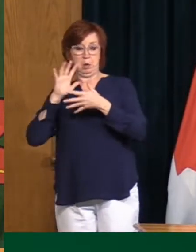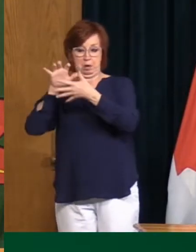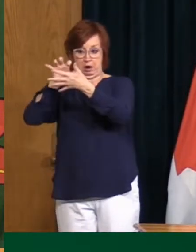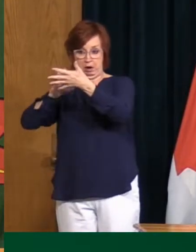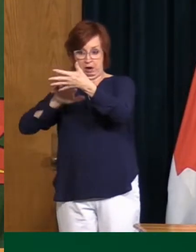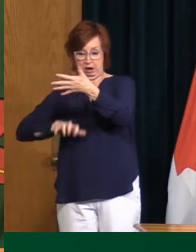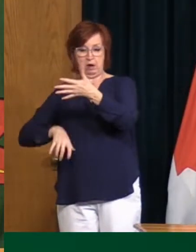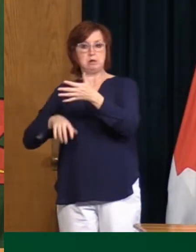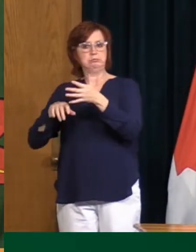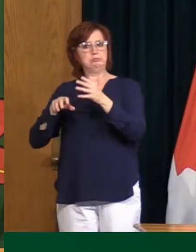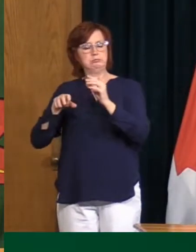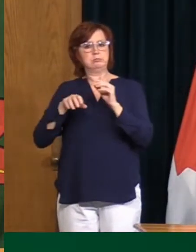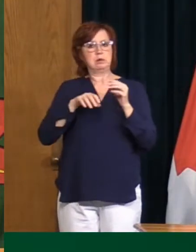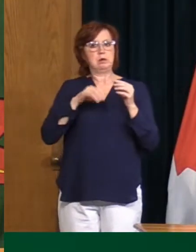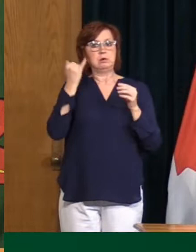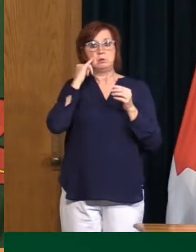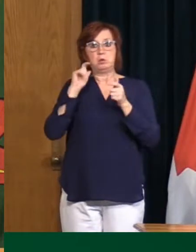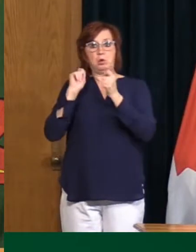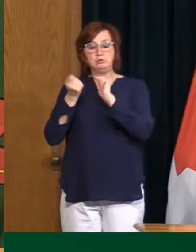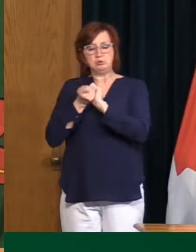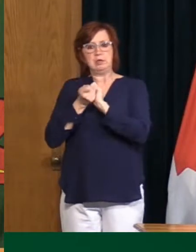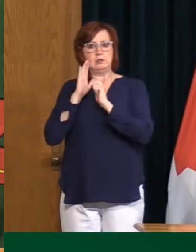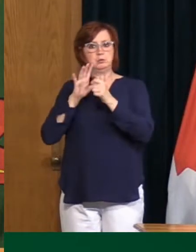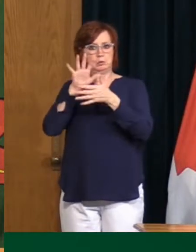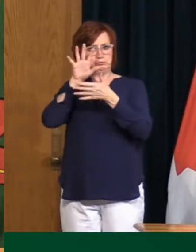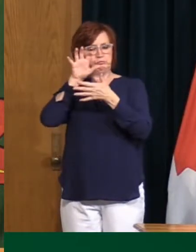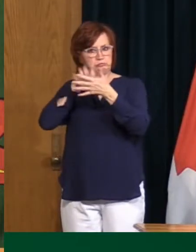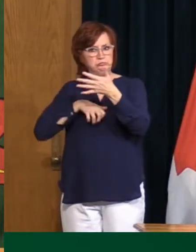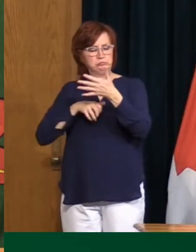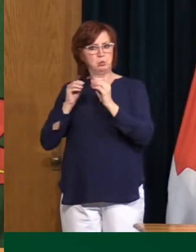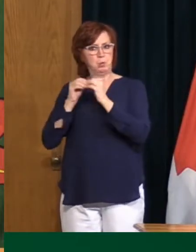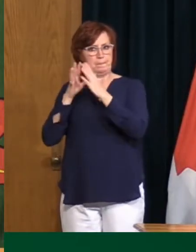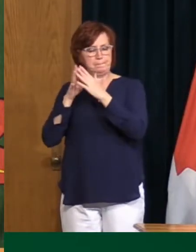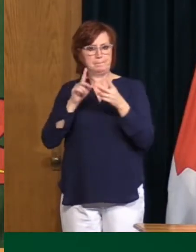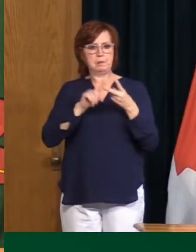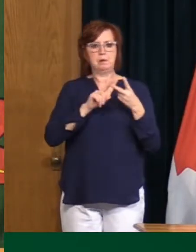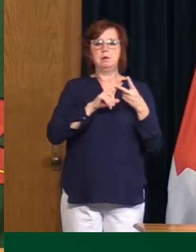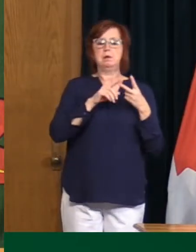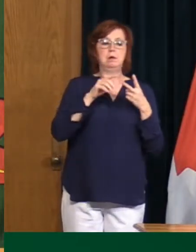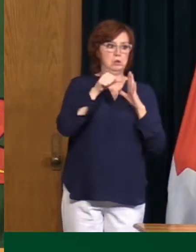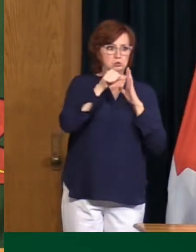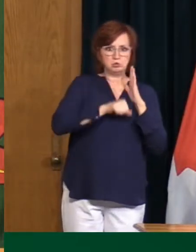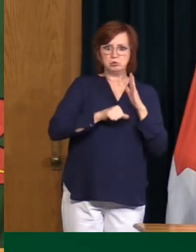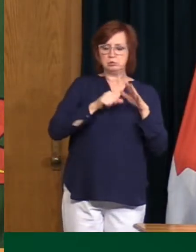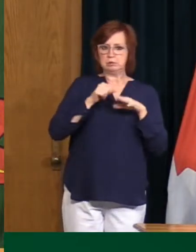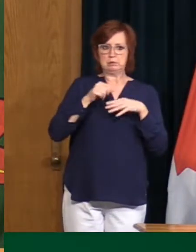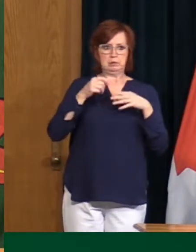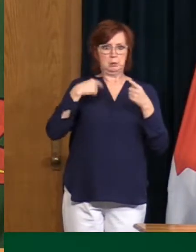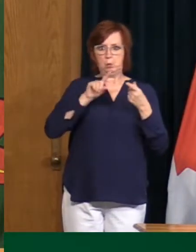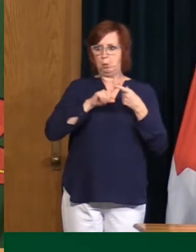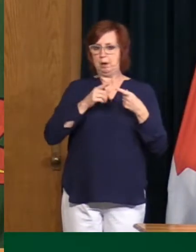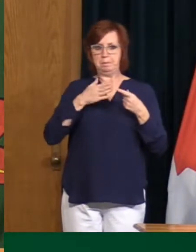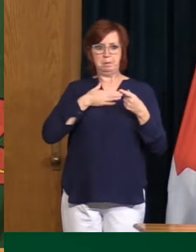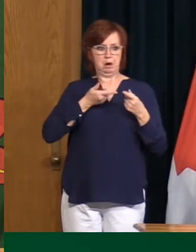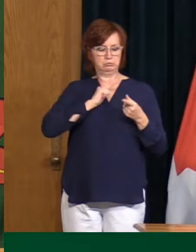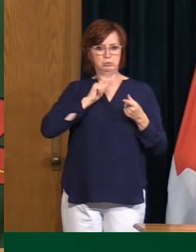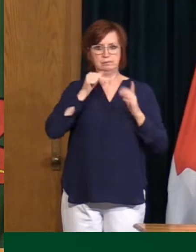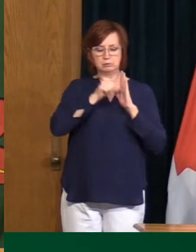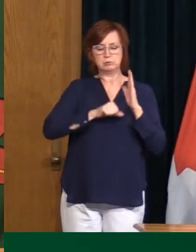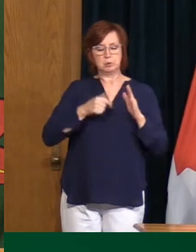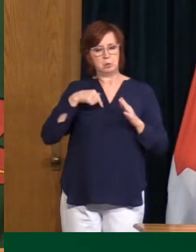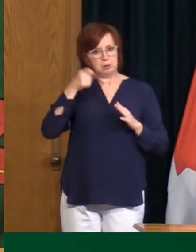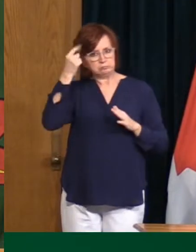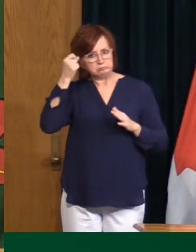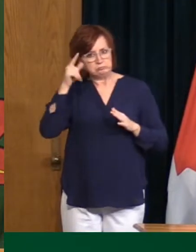with our patients and clients who are most affected by any service resumption, including surgery. We know that there are people in the province very much needing